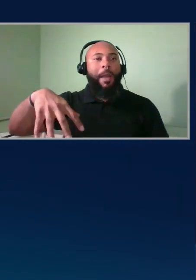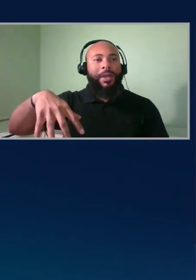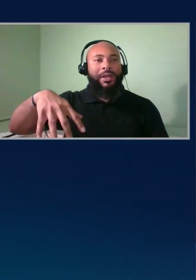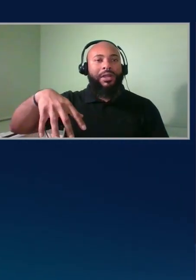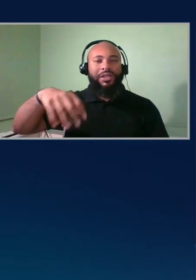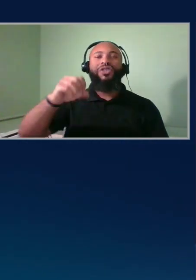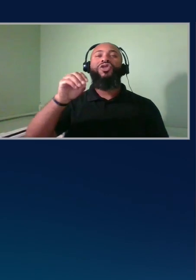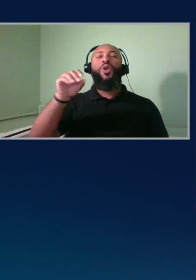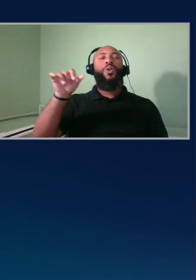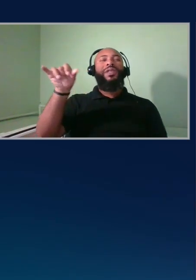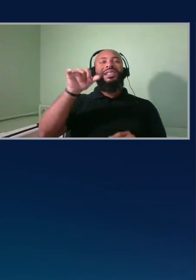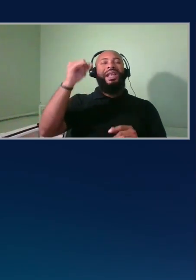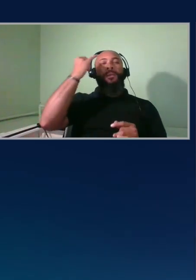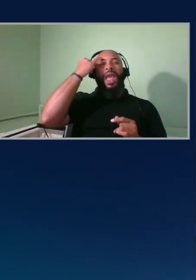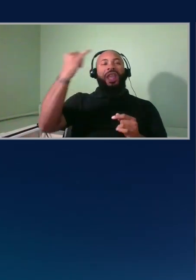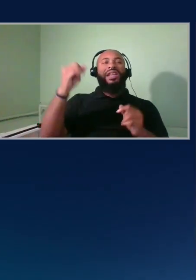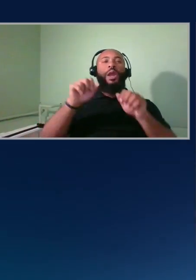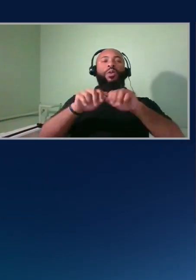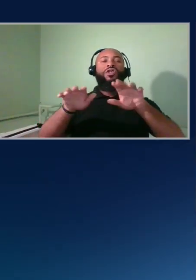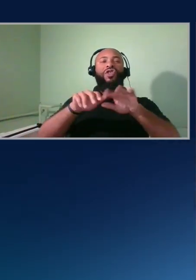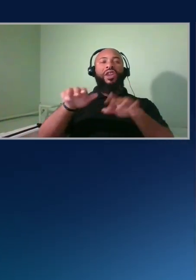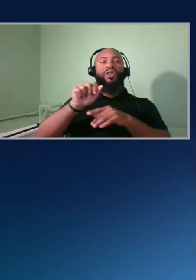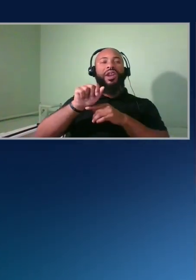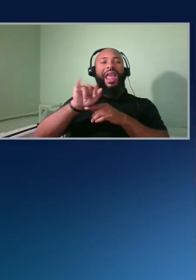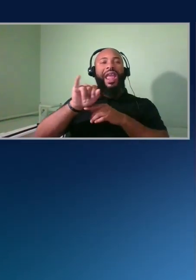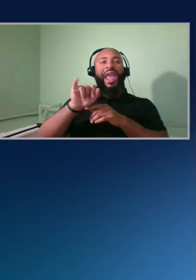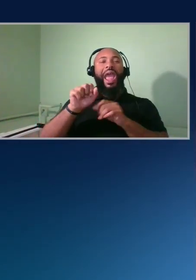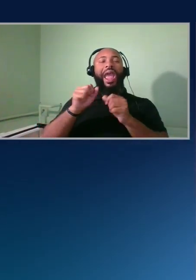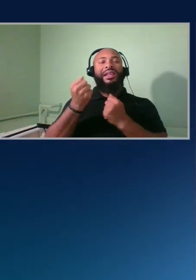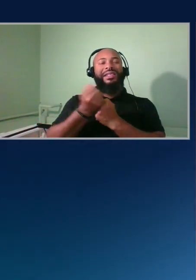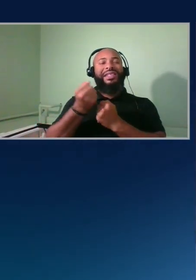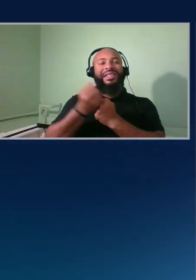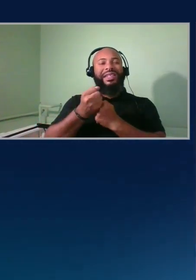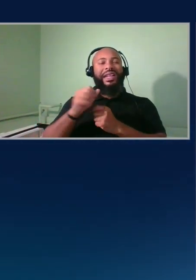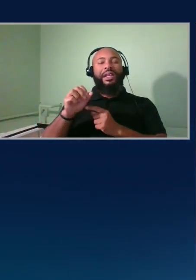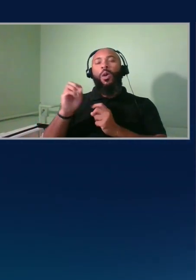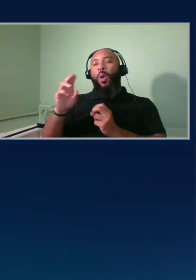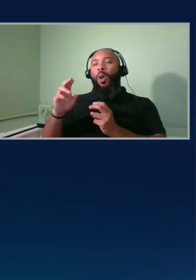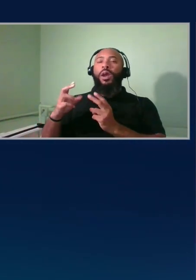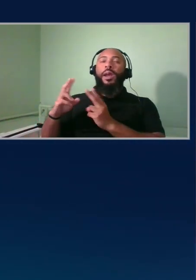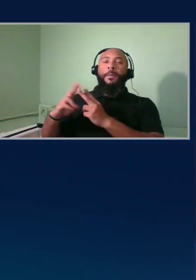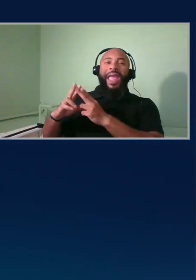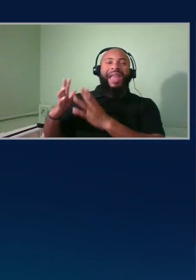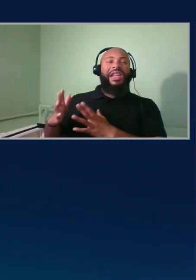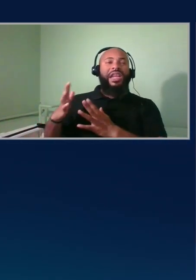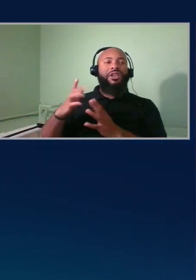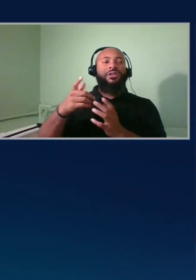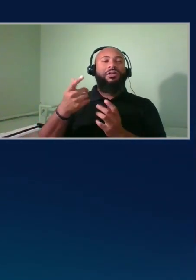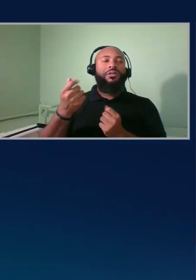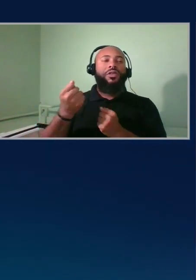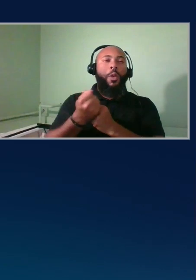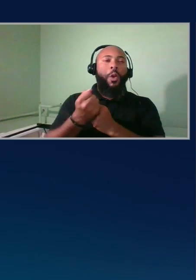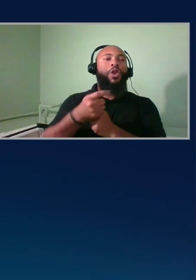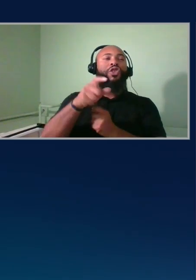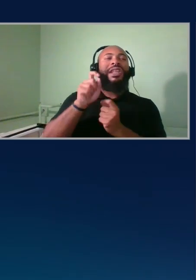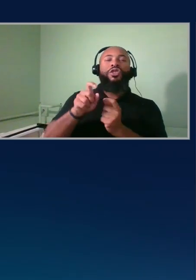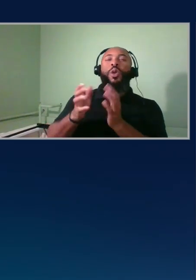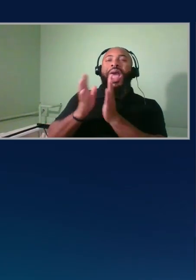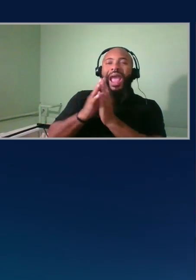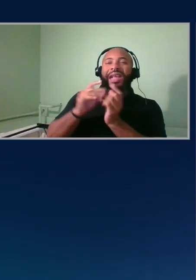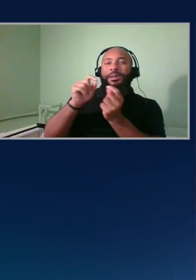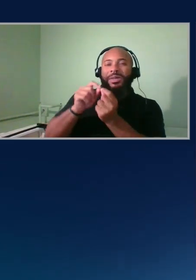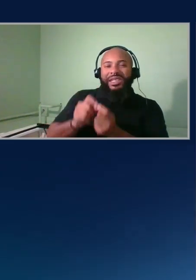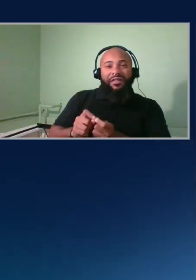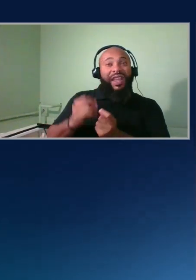any kind of generative AI assistant or a companion. It's going to do exactly what you're asking it to do. If you're not specific enough, it's not going to give you what you're looking